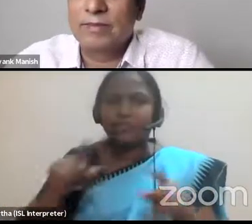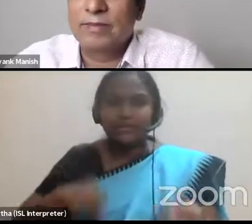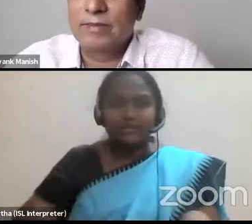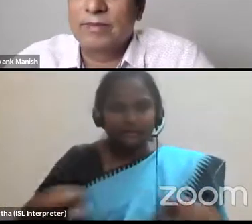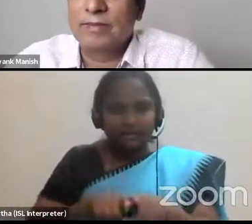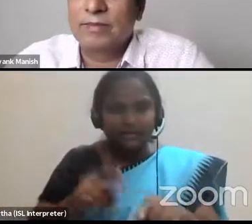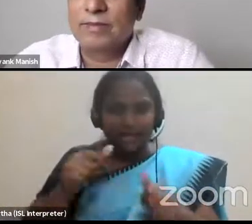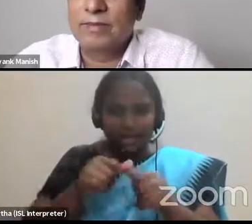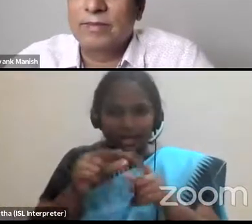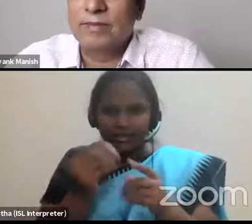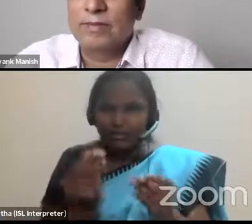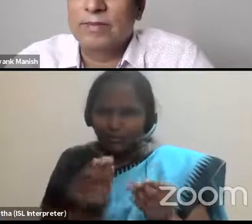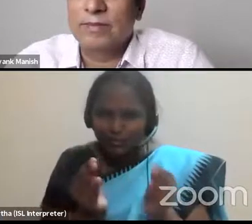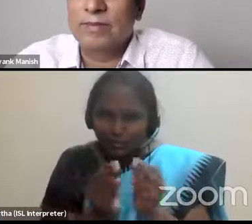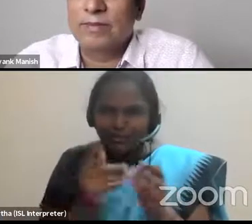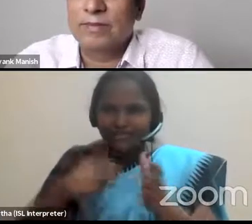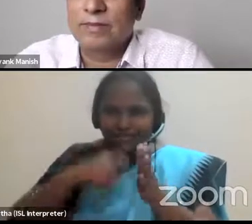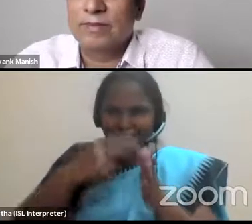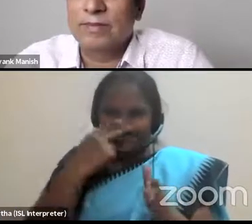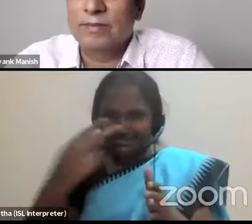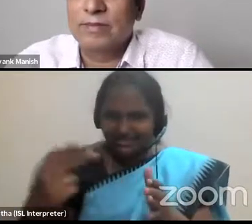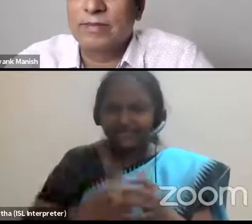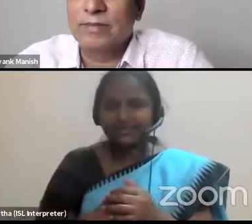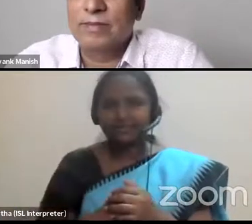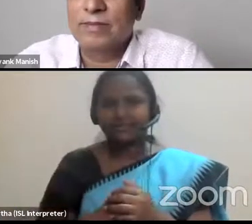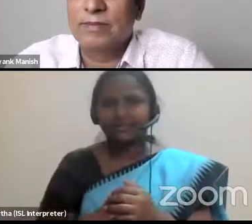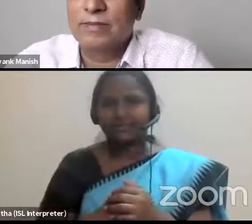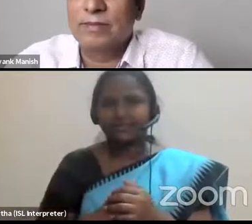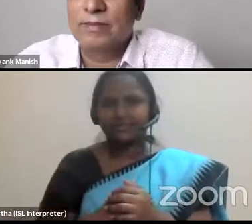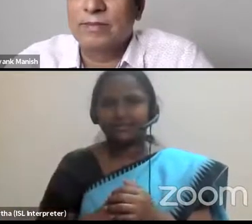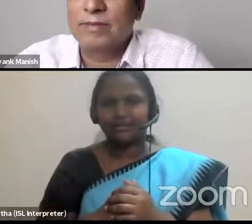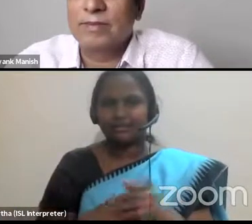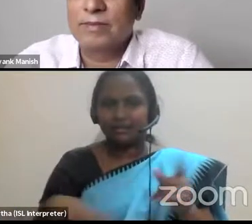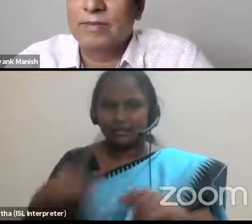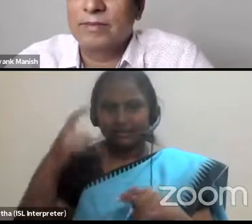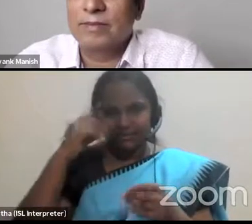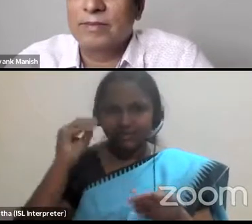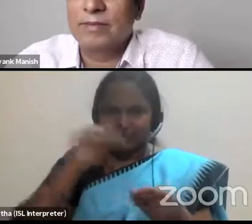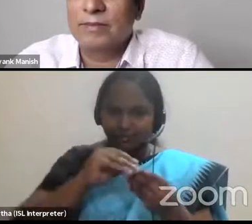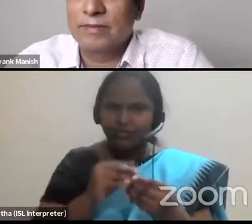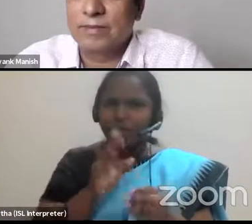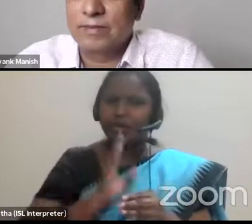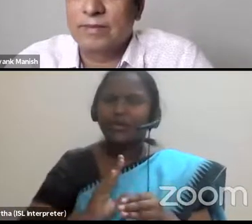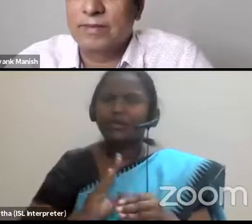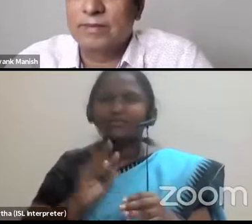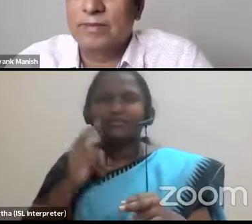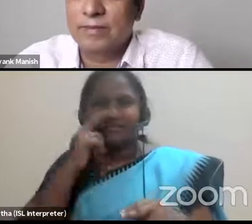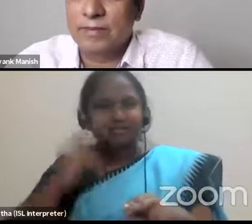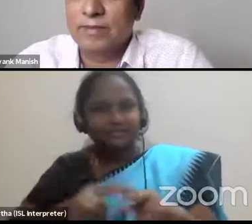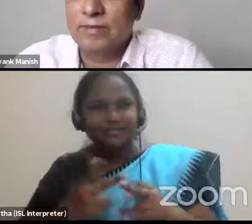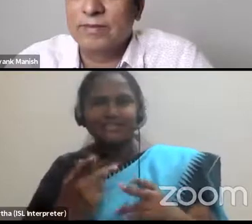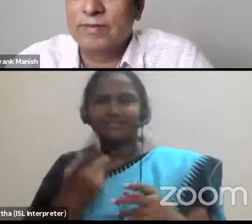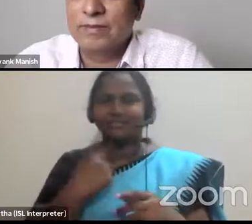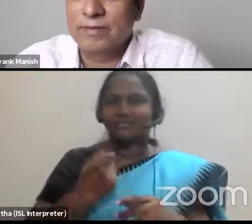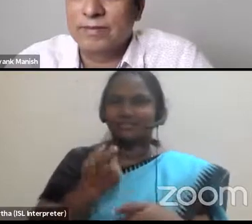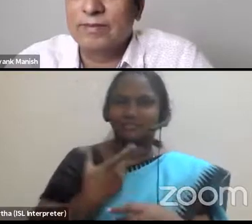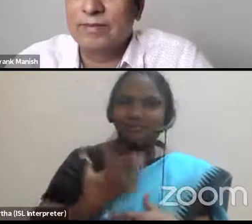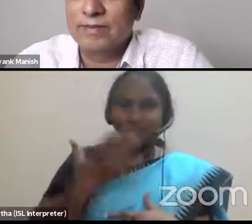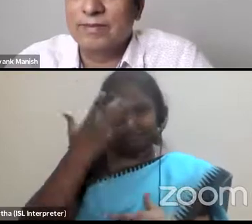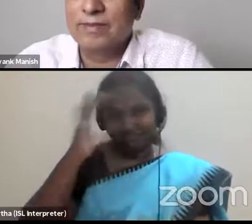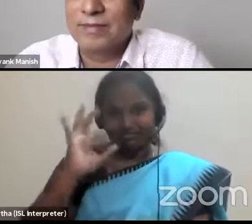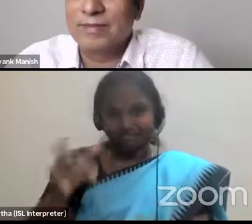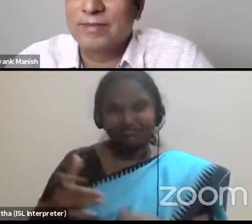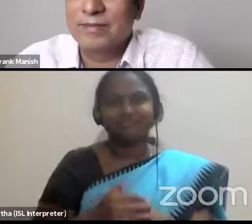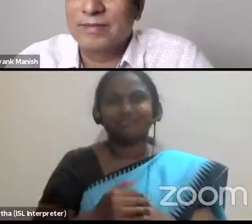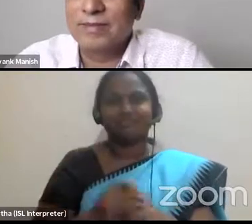the small video clip that we've seen. The Hussein, the portrait was quite funny and then quite smart, and you know, and